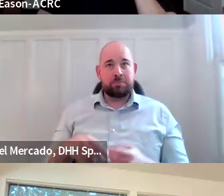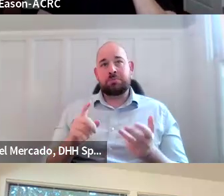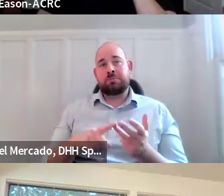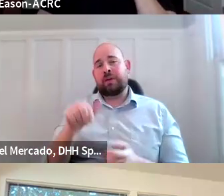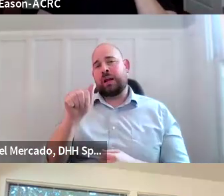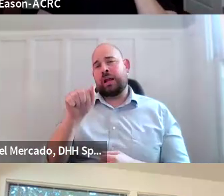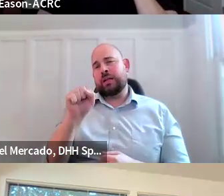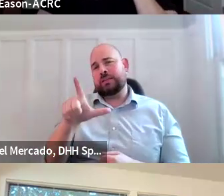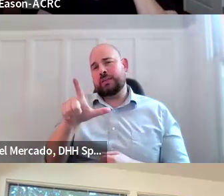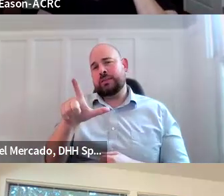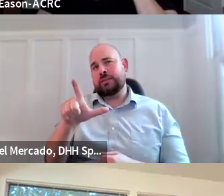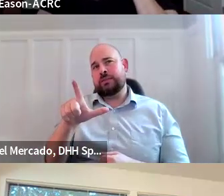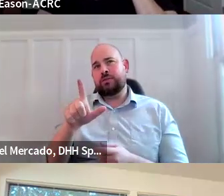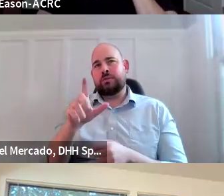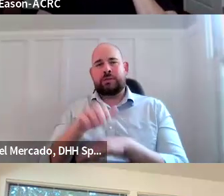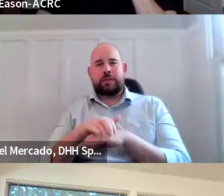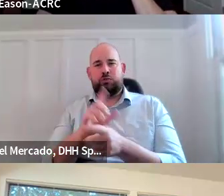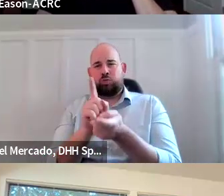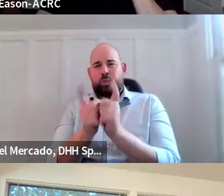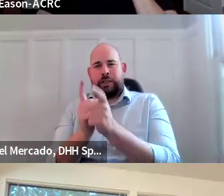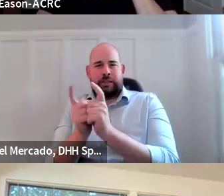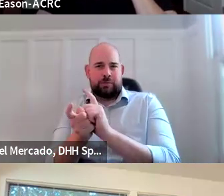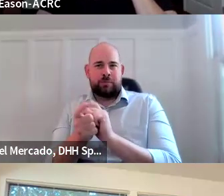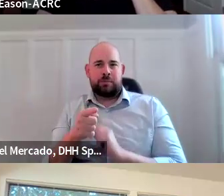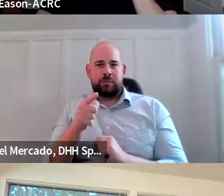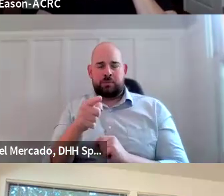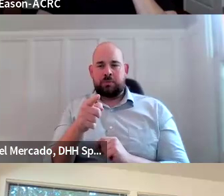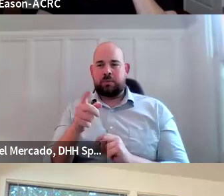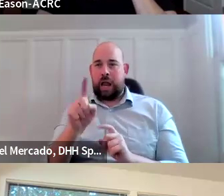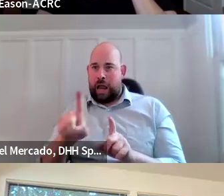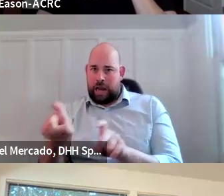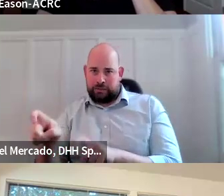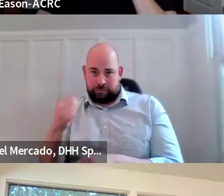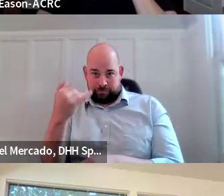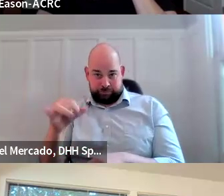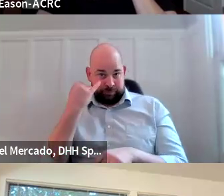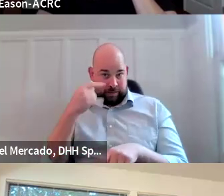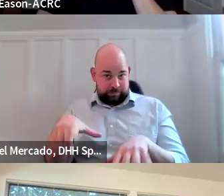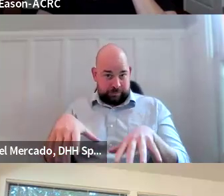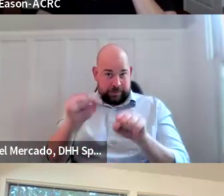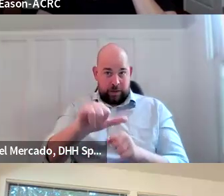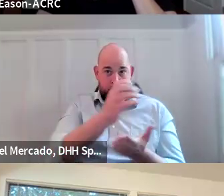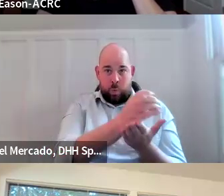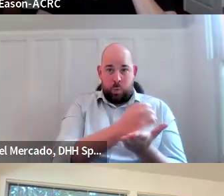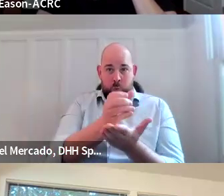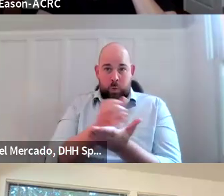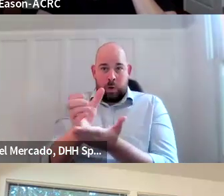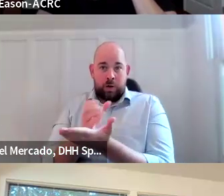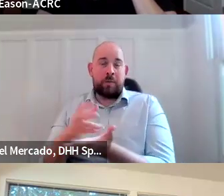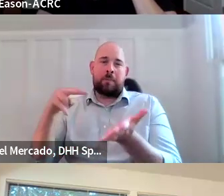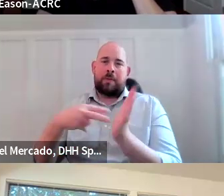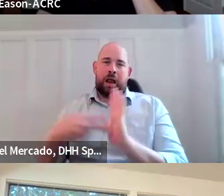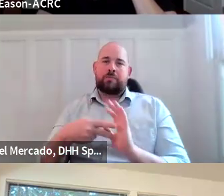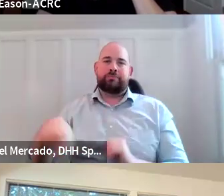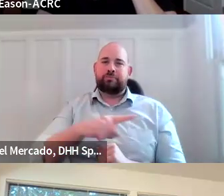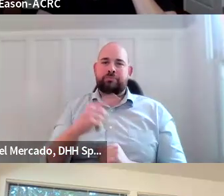deaf history, or even ASL to English translation? And